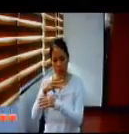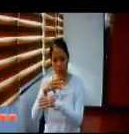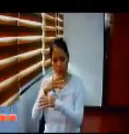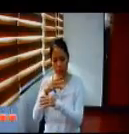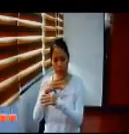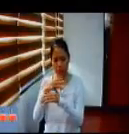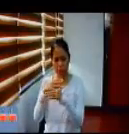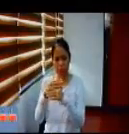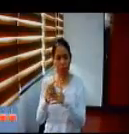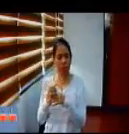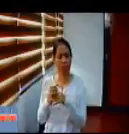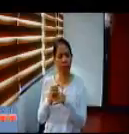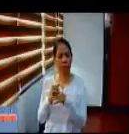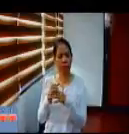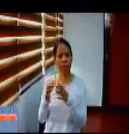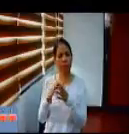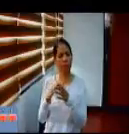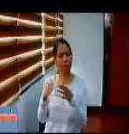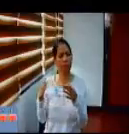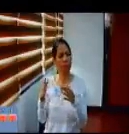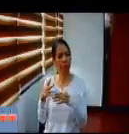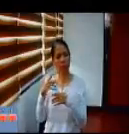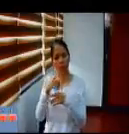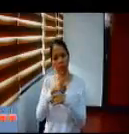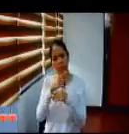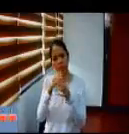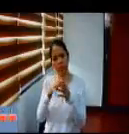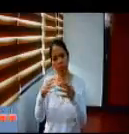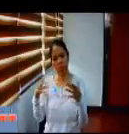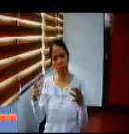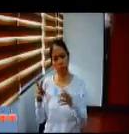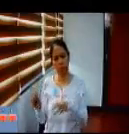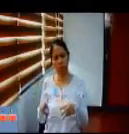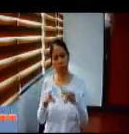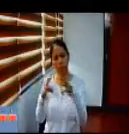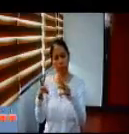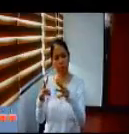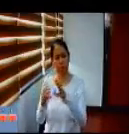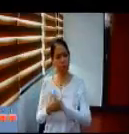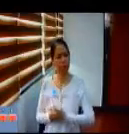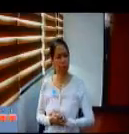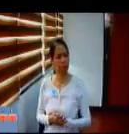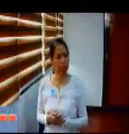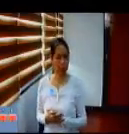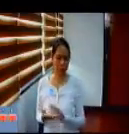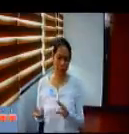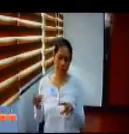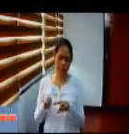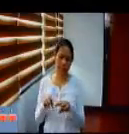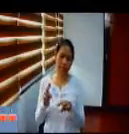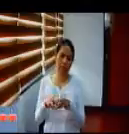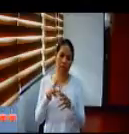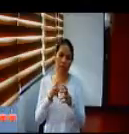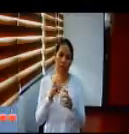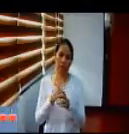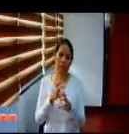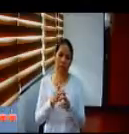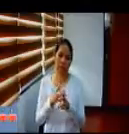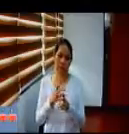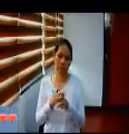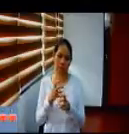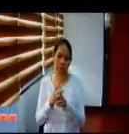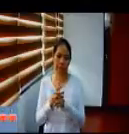in magnified manner, threats to agriculture and fisheries. The increasing difficulties in recovering